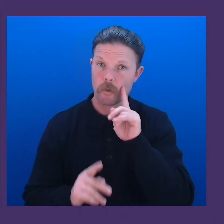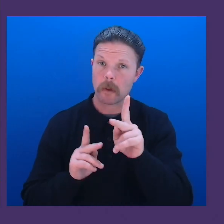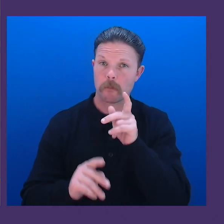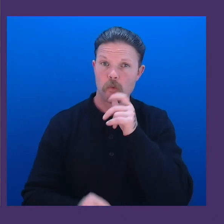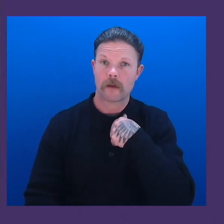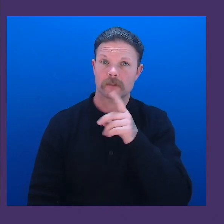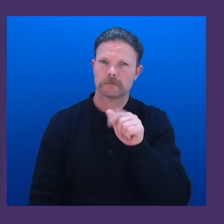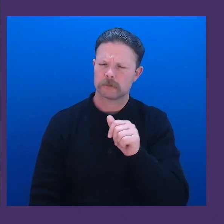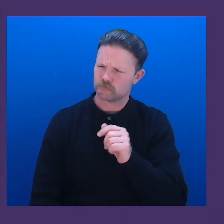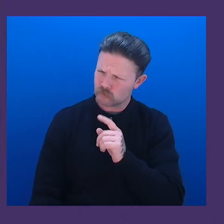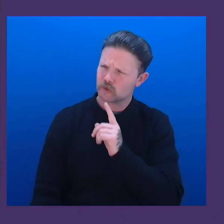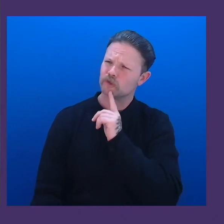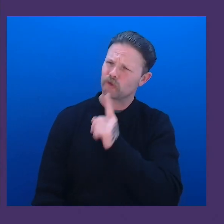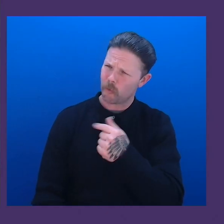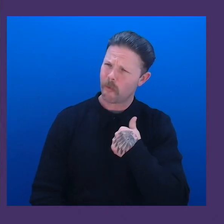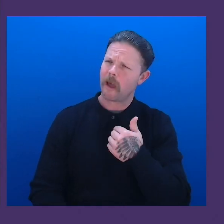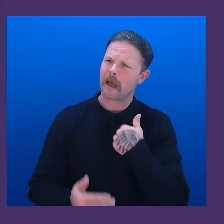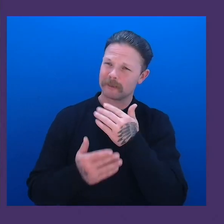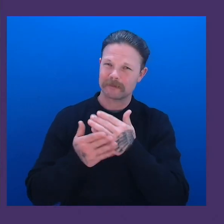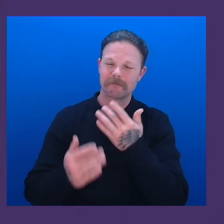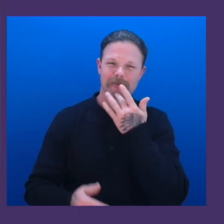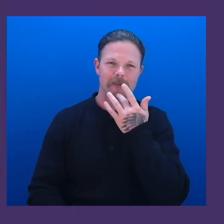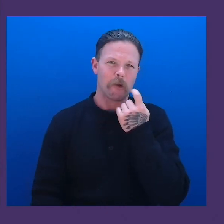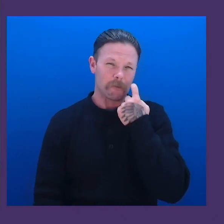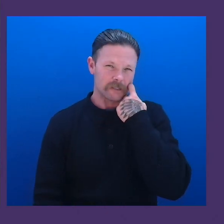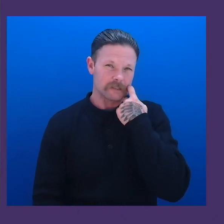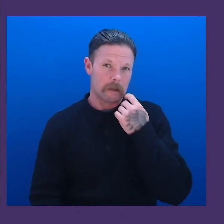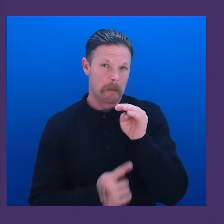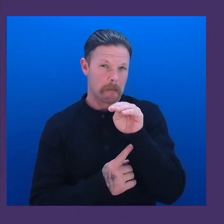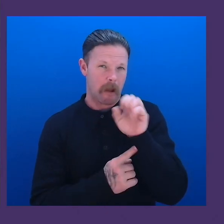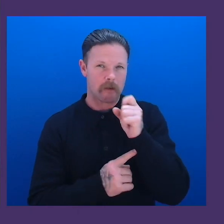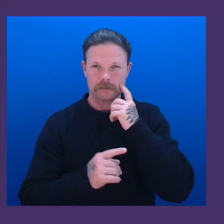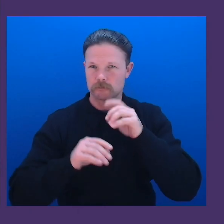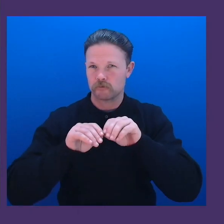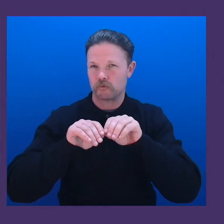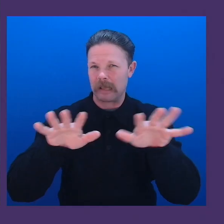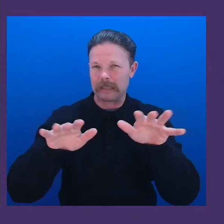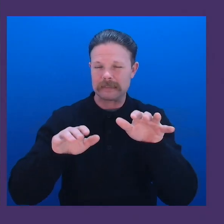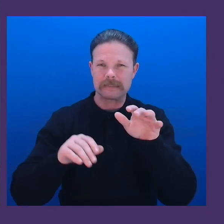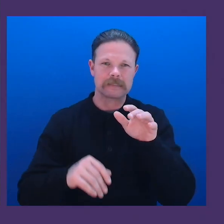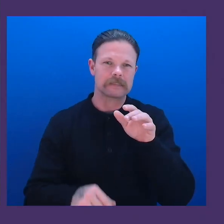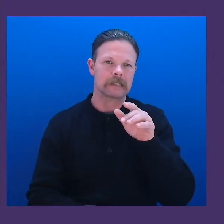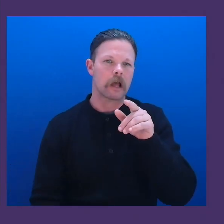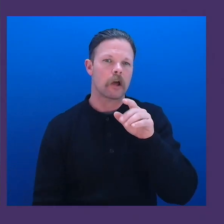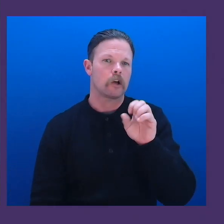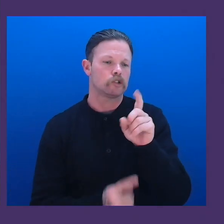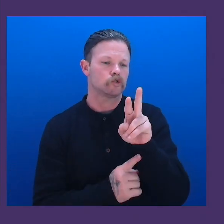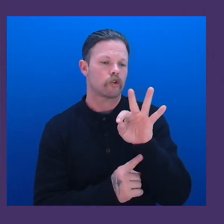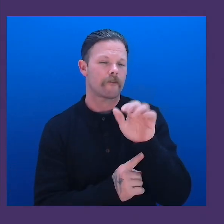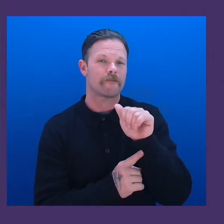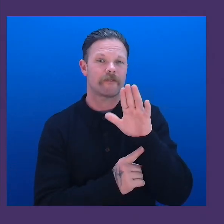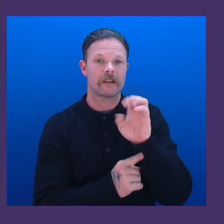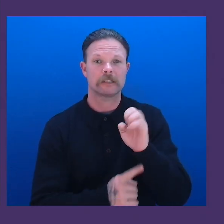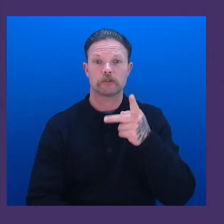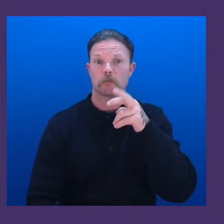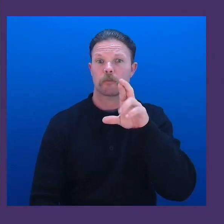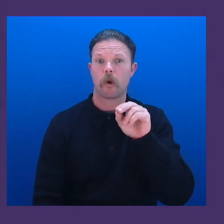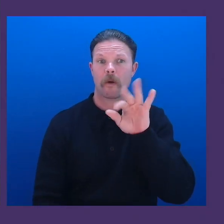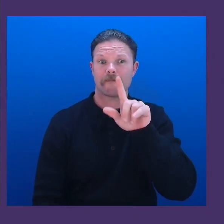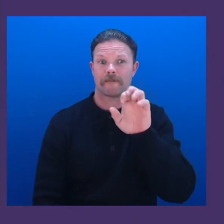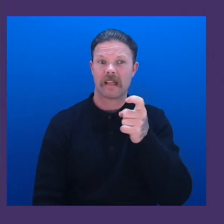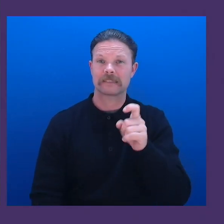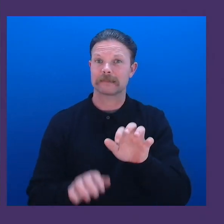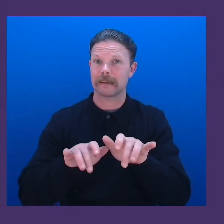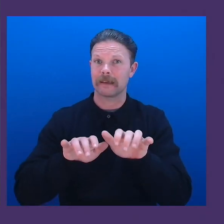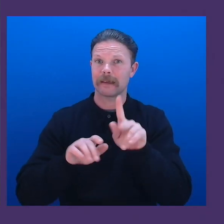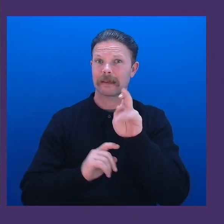So recently, Microsoft just released the Surface Pro Flex keyboard, and it is pretty